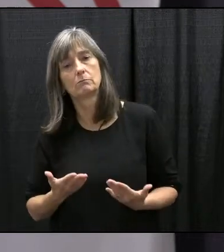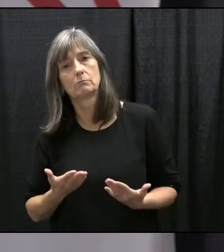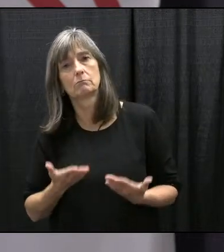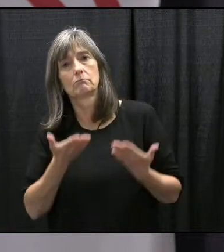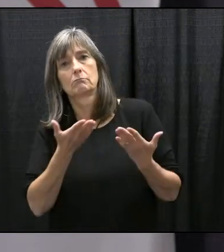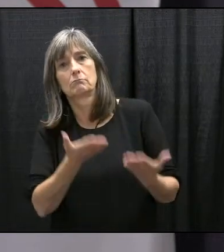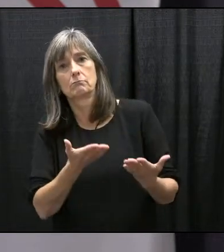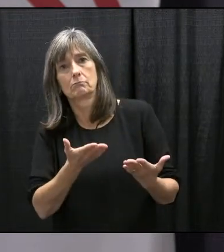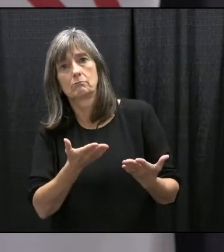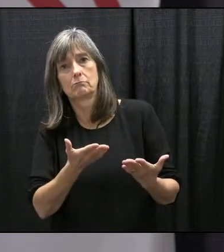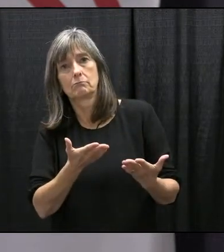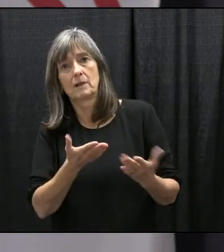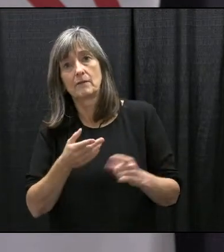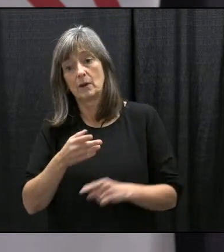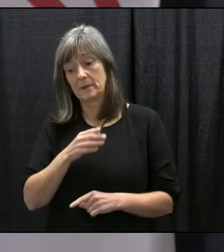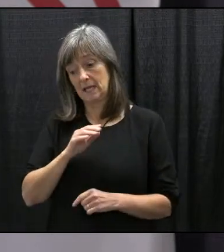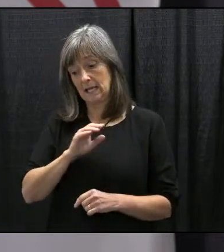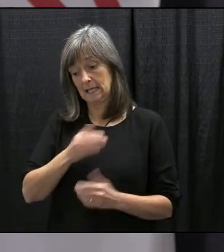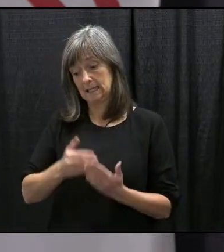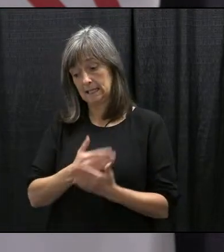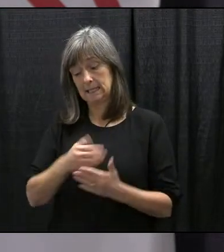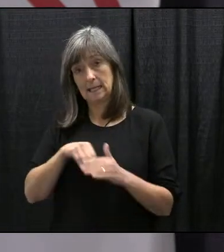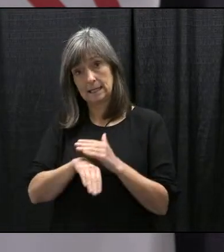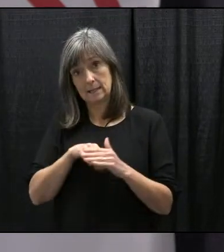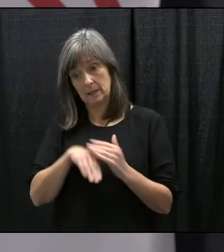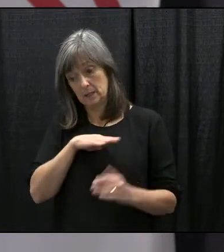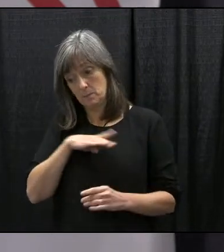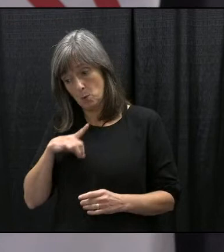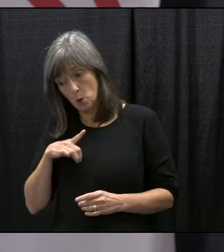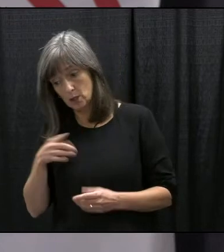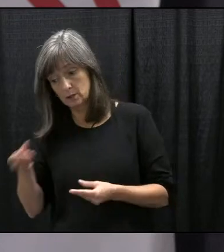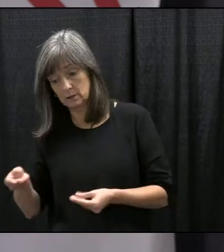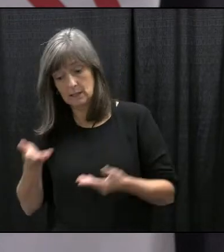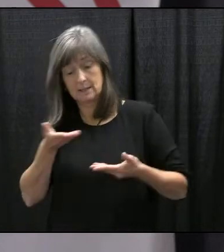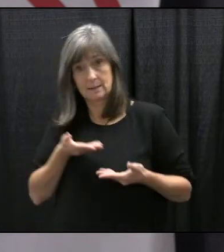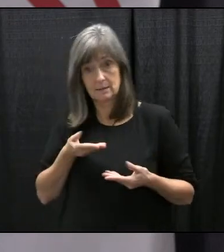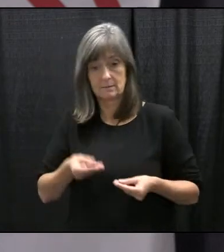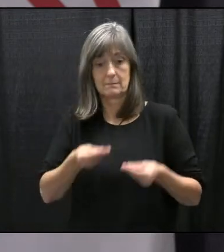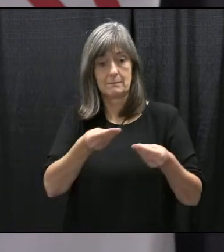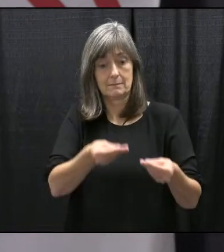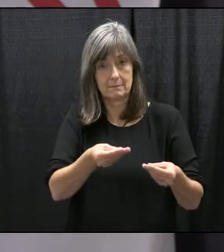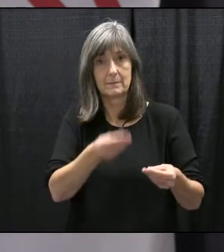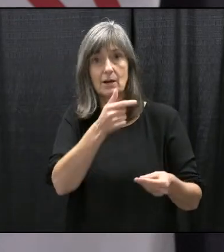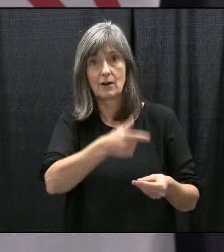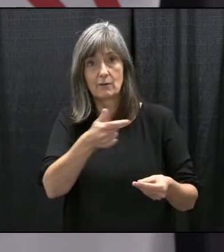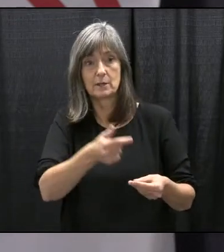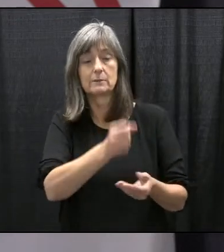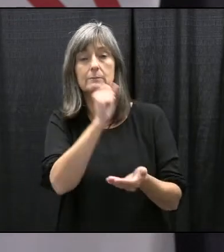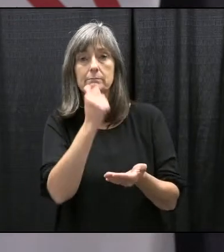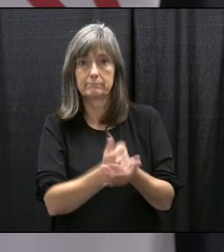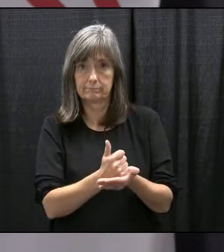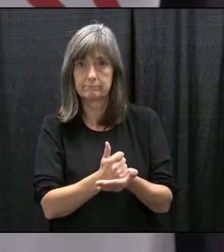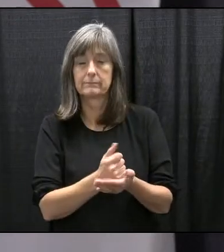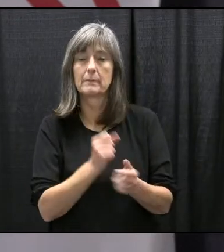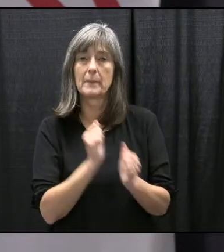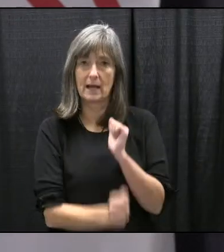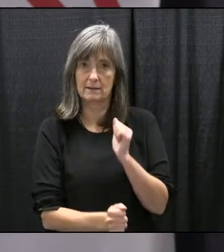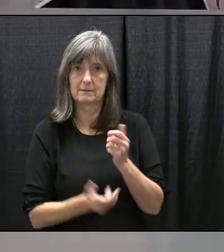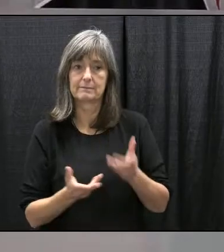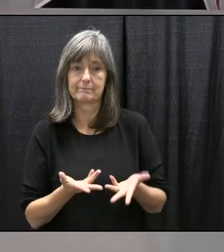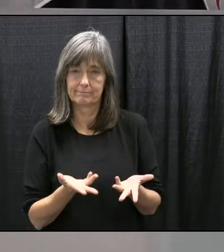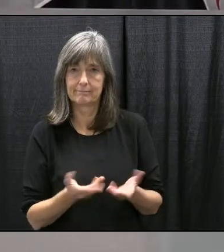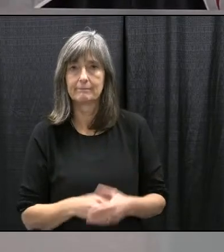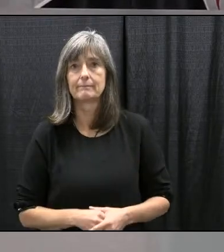from the Accessibility Board to me, then to the Cabinet for final approval and then implementation. Okay, thank